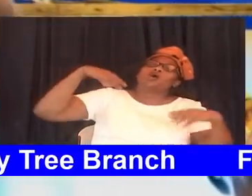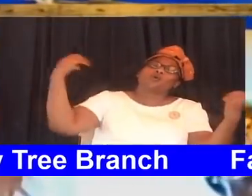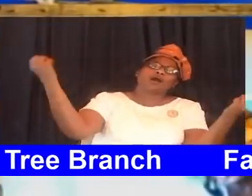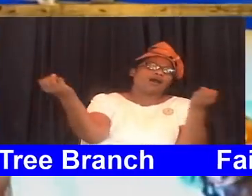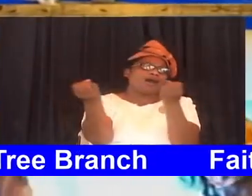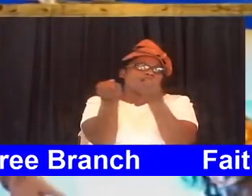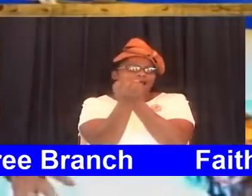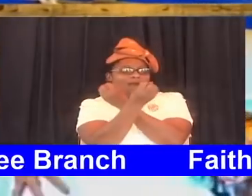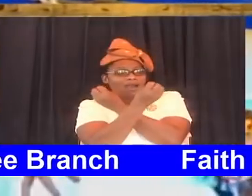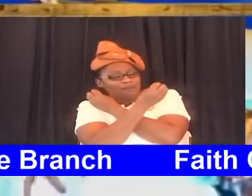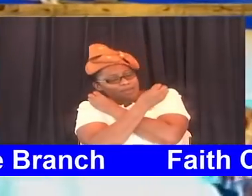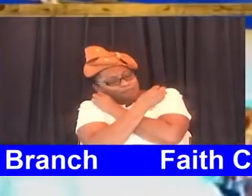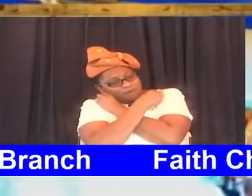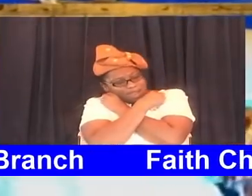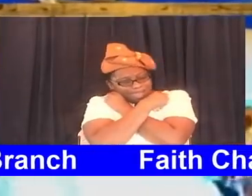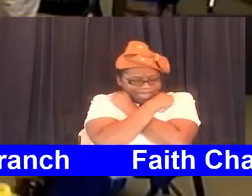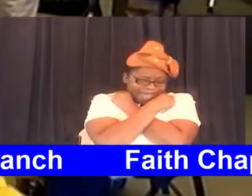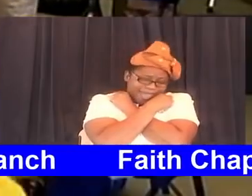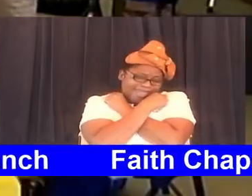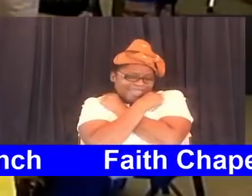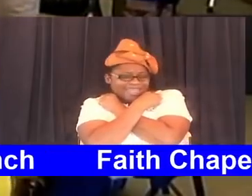Your warm